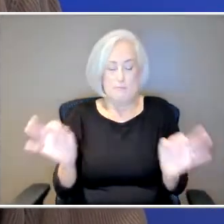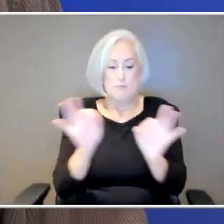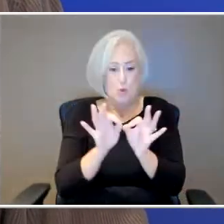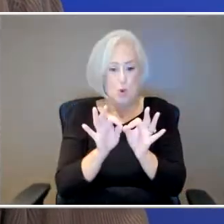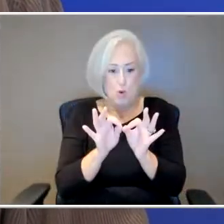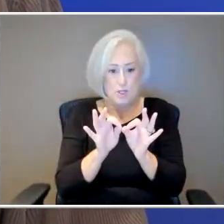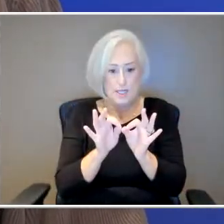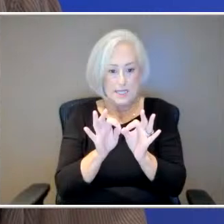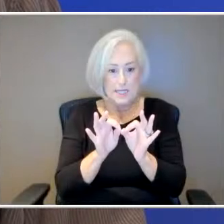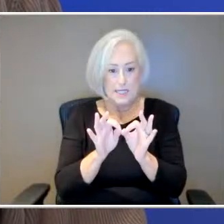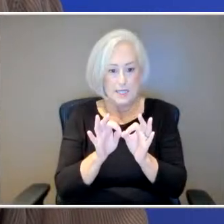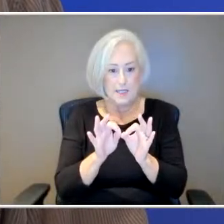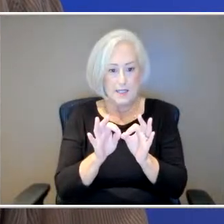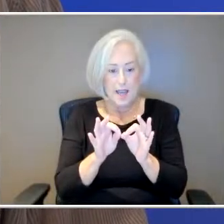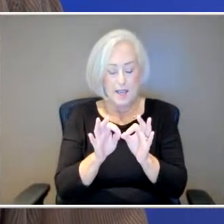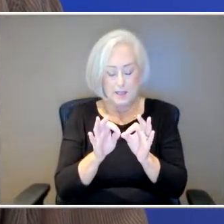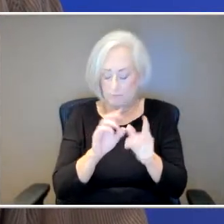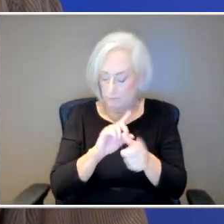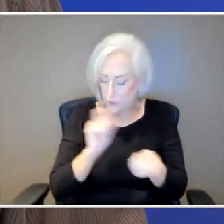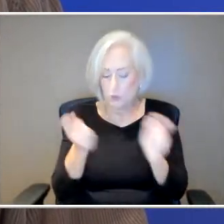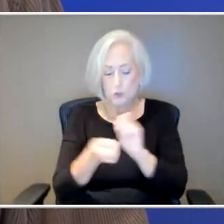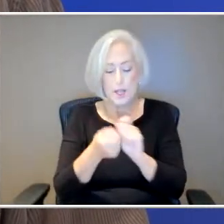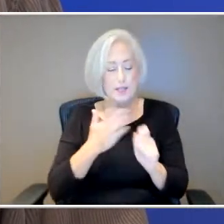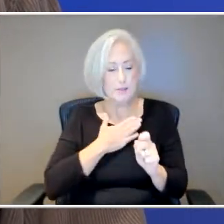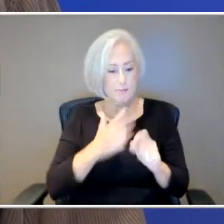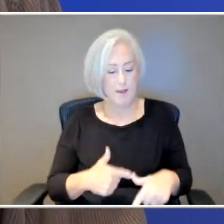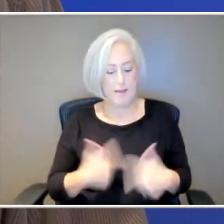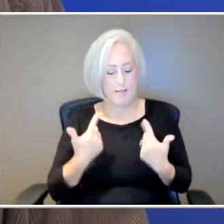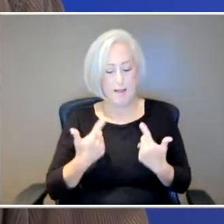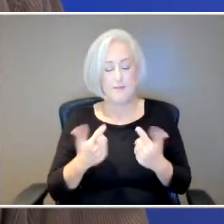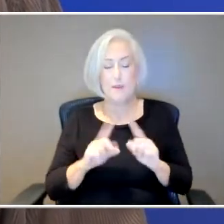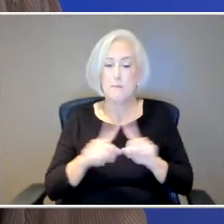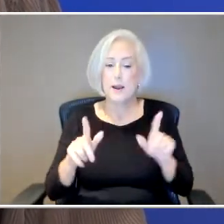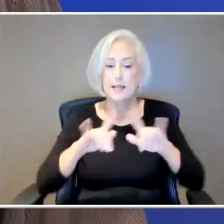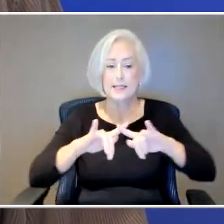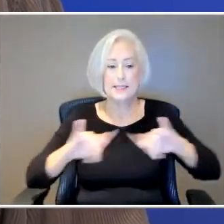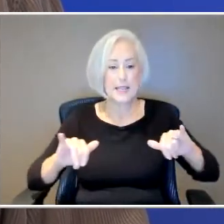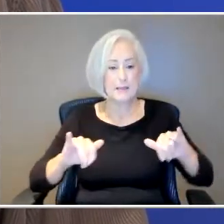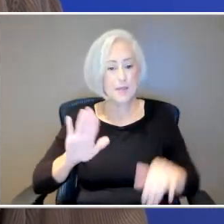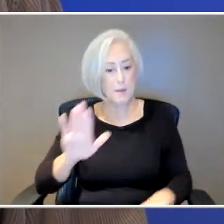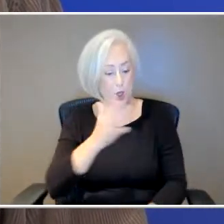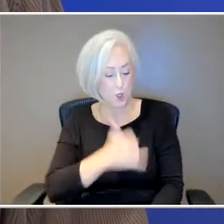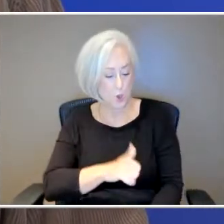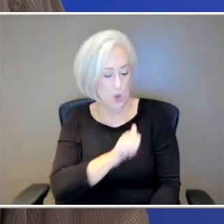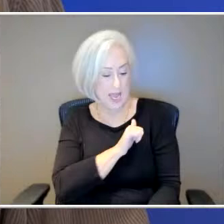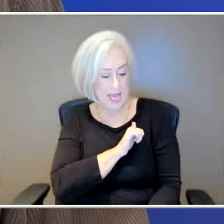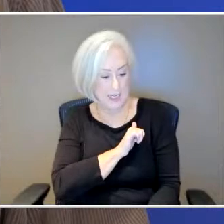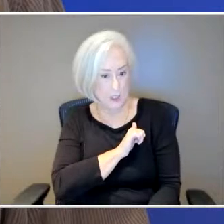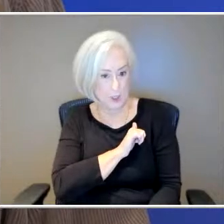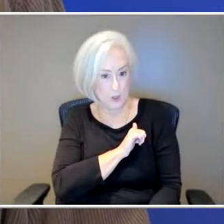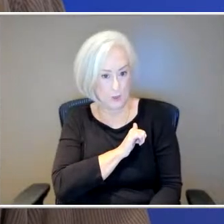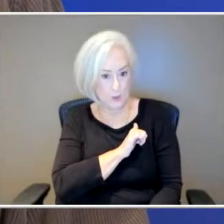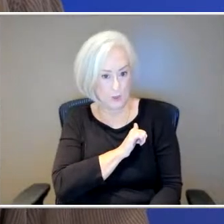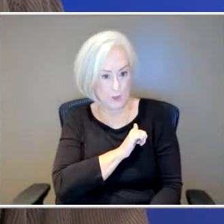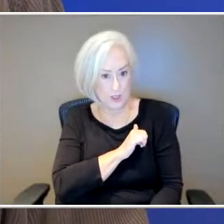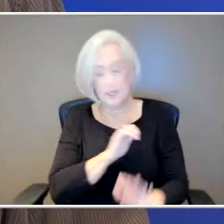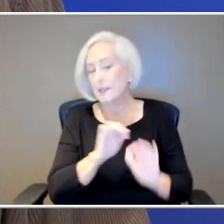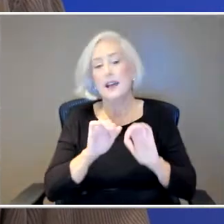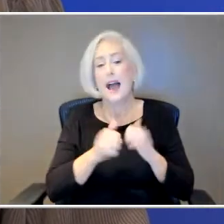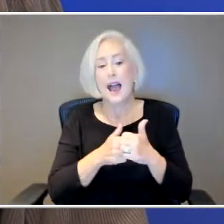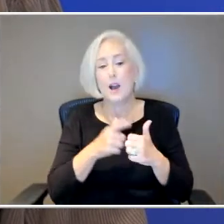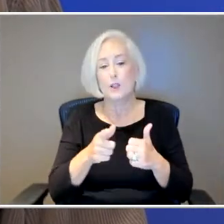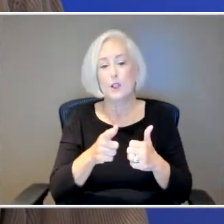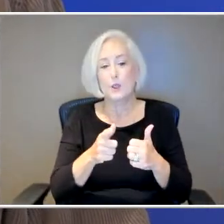life-changing. But I equally think that your attitude during it all and how you carry